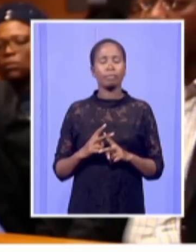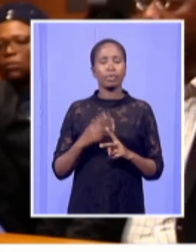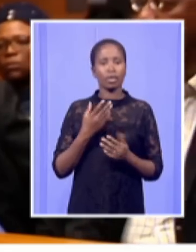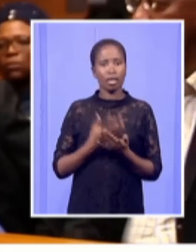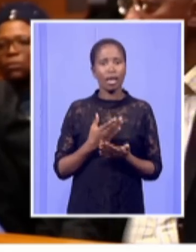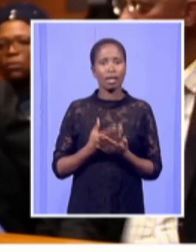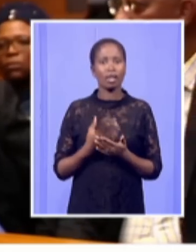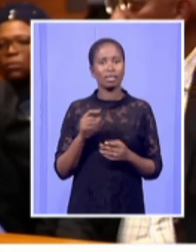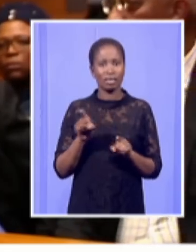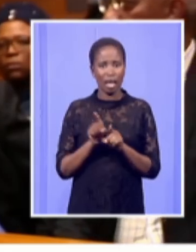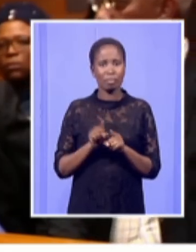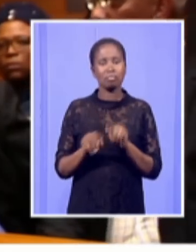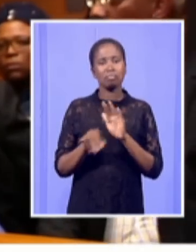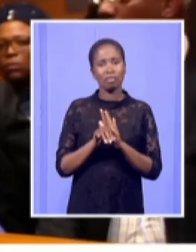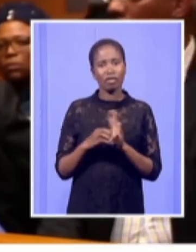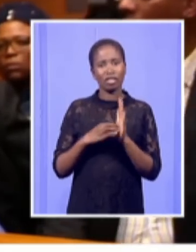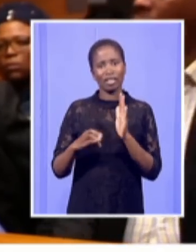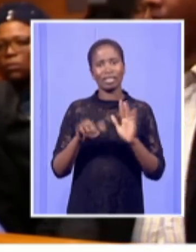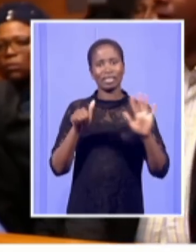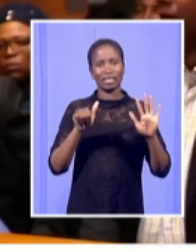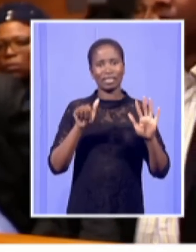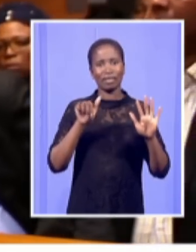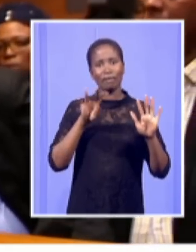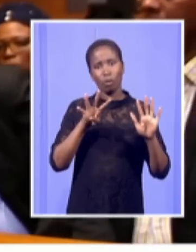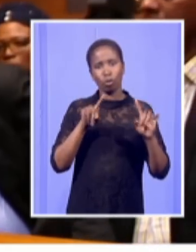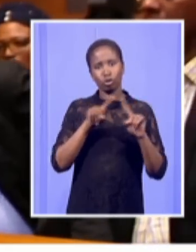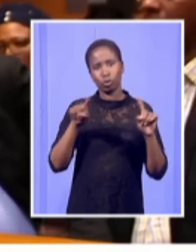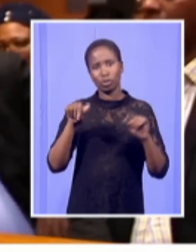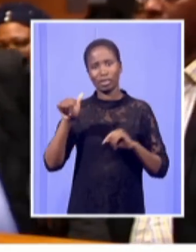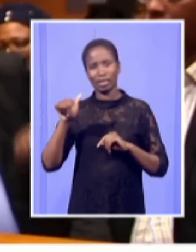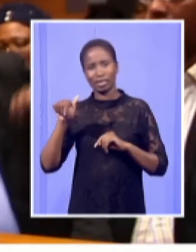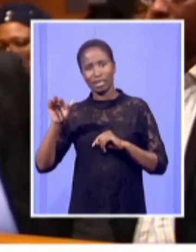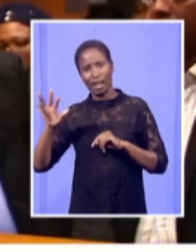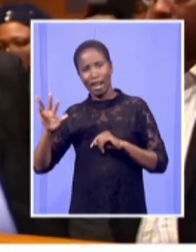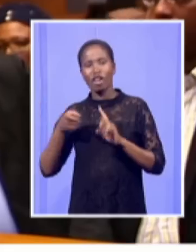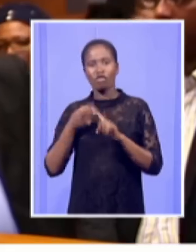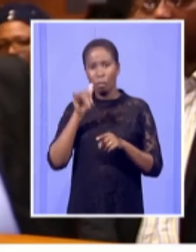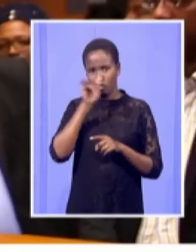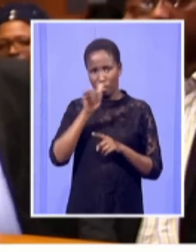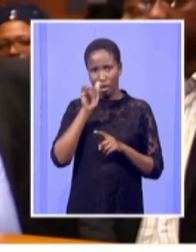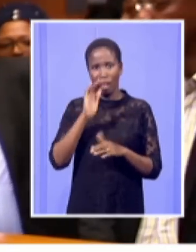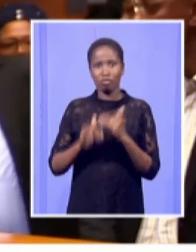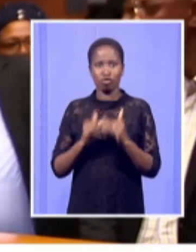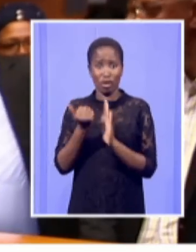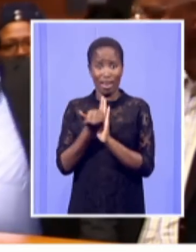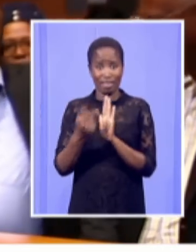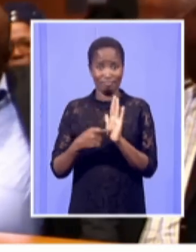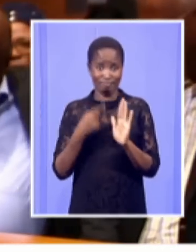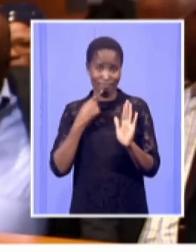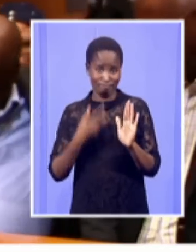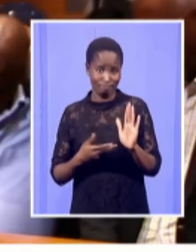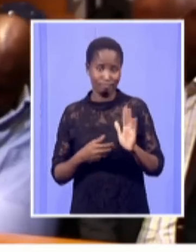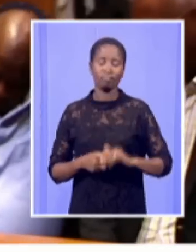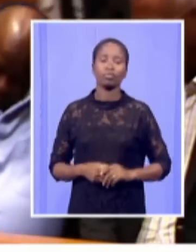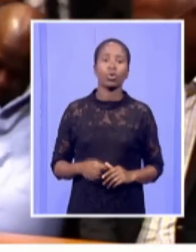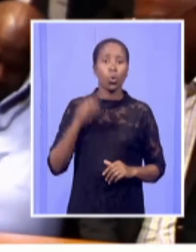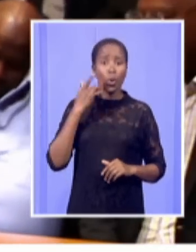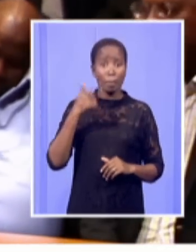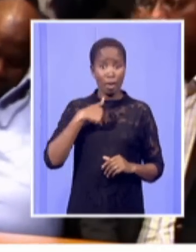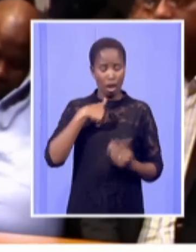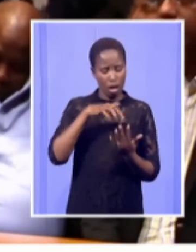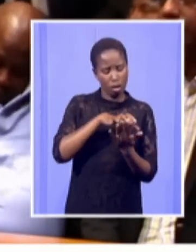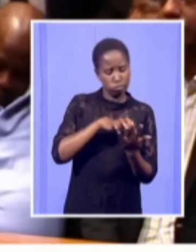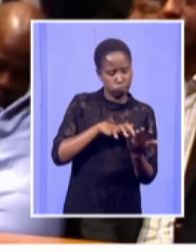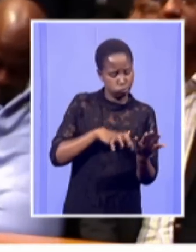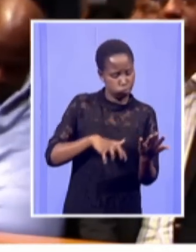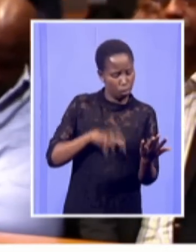sections 64 to 69 of the Criminal Procedure Act, At the time of making this affidavit, I've not been arrested,